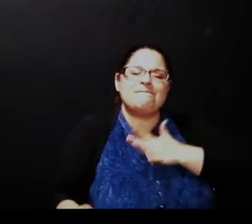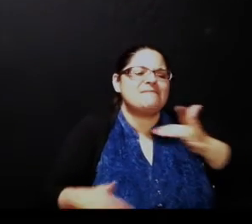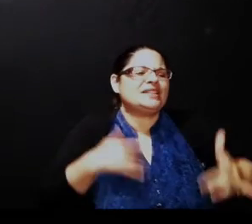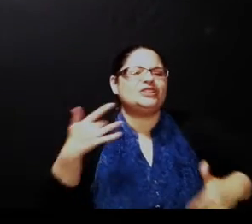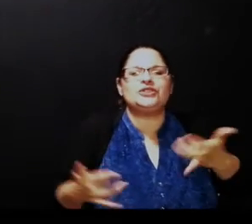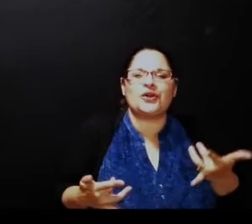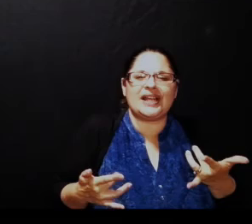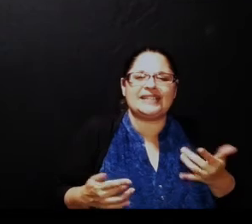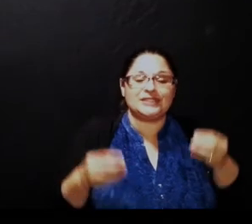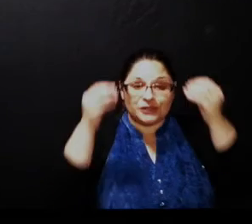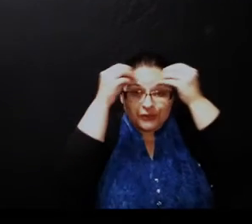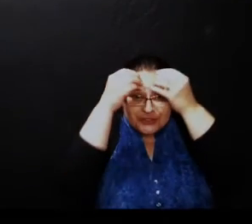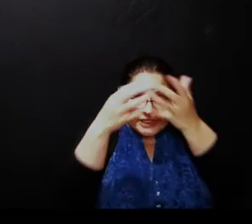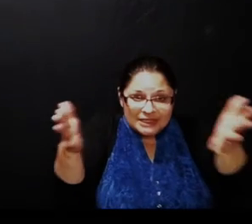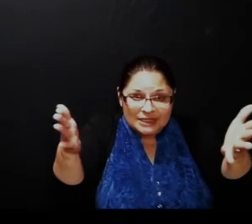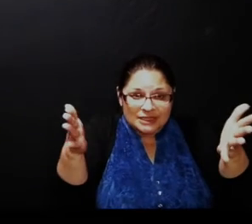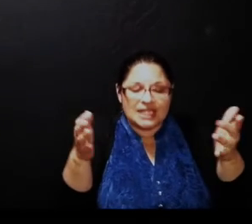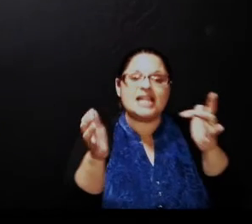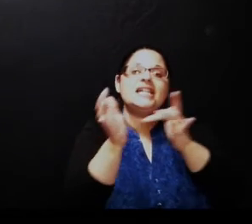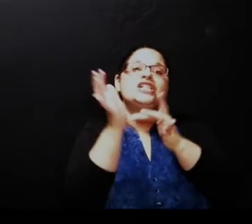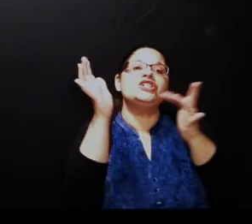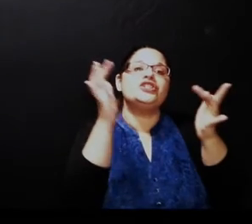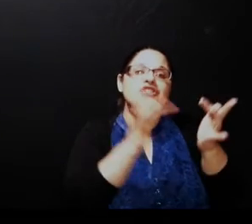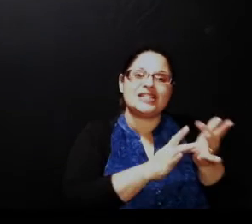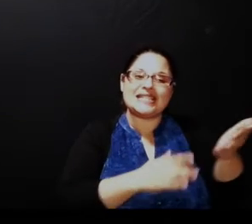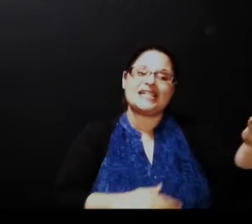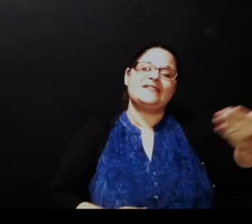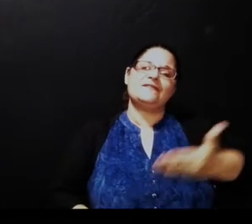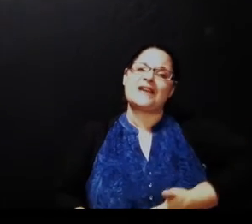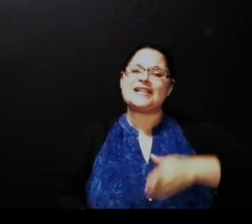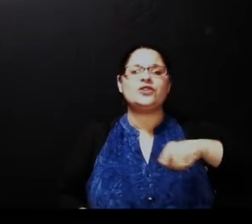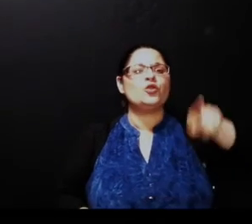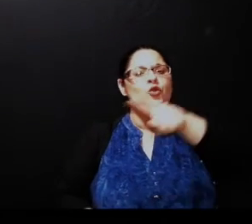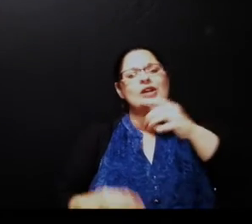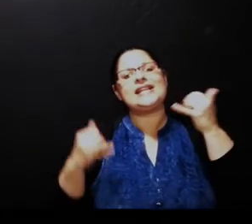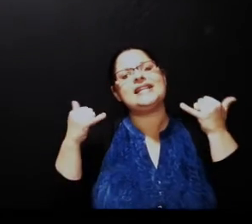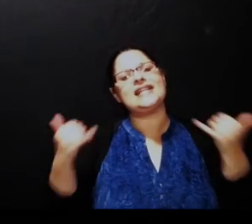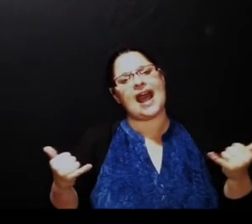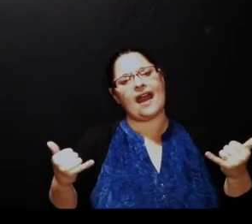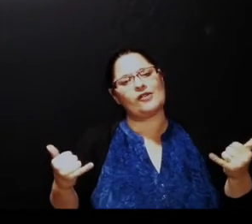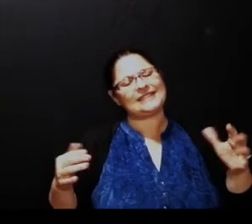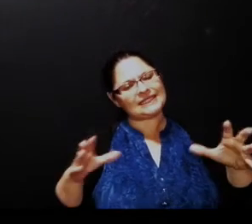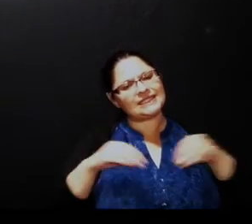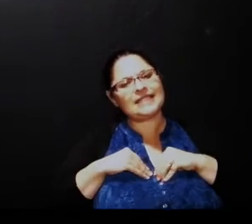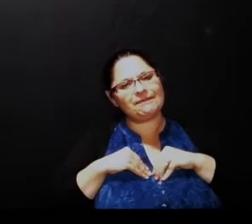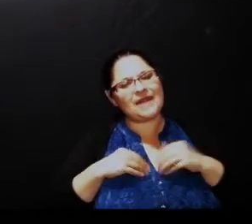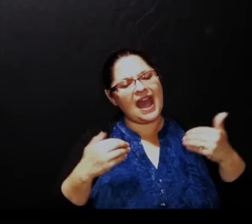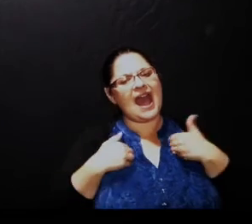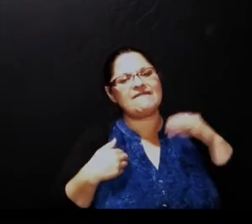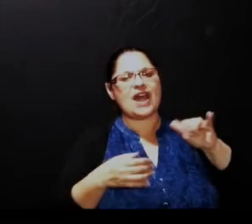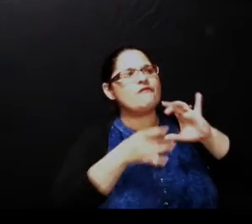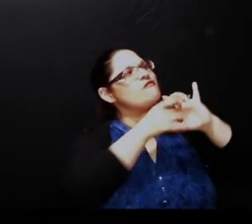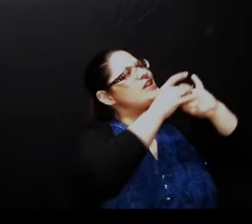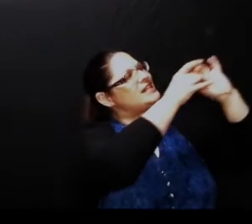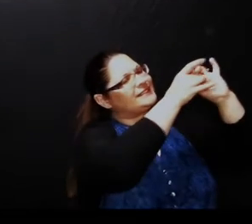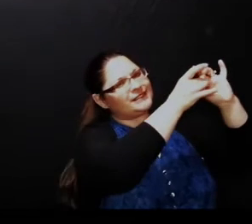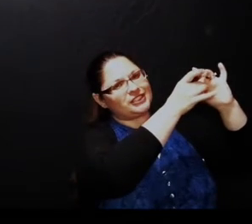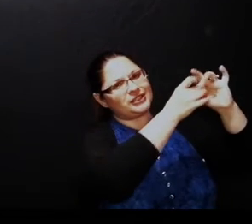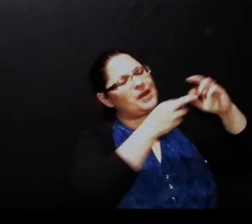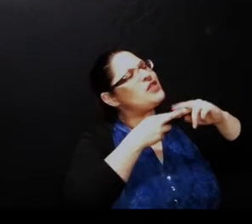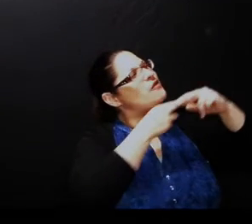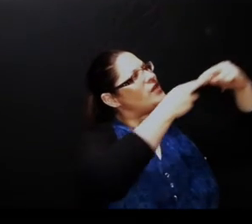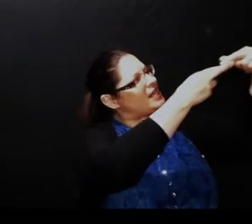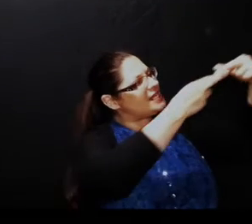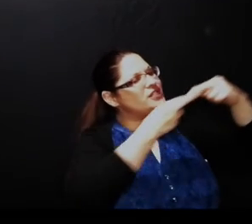invites you to come to him. Because the cross has taken place. He has been glorified. And it is his joy